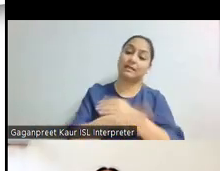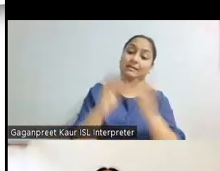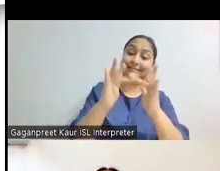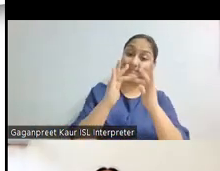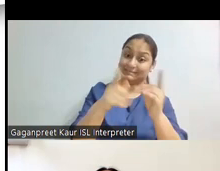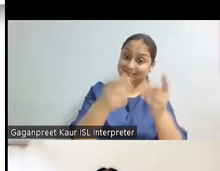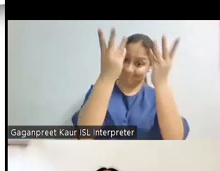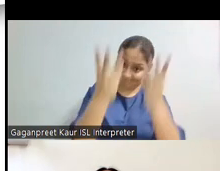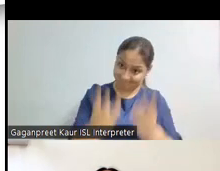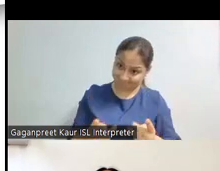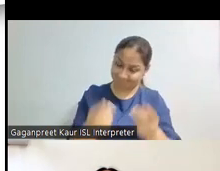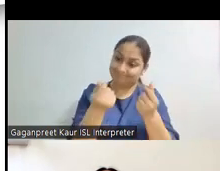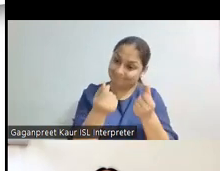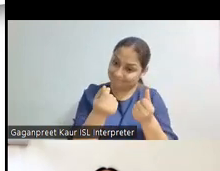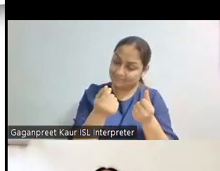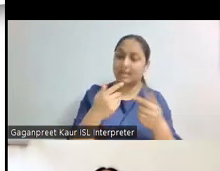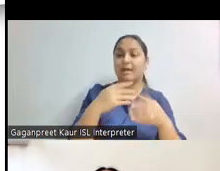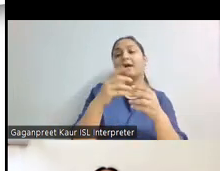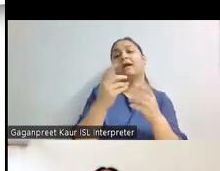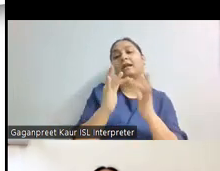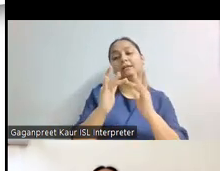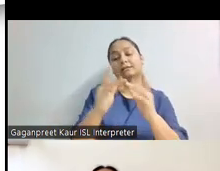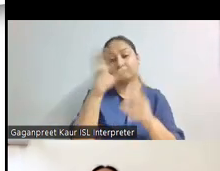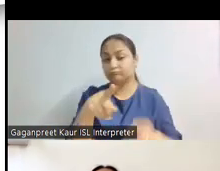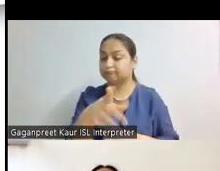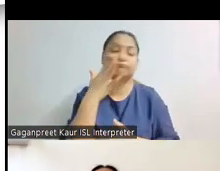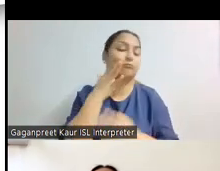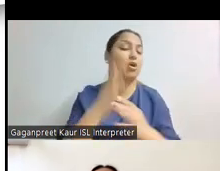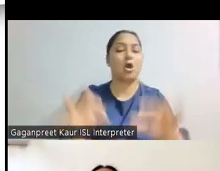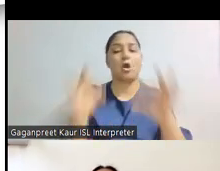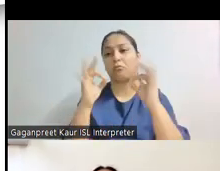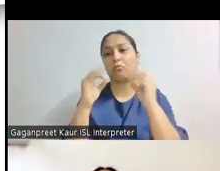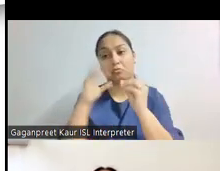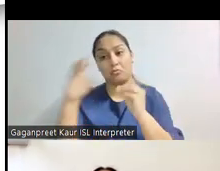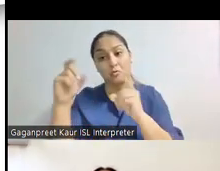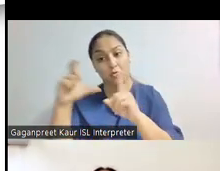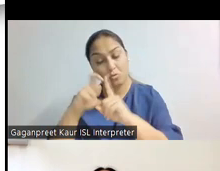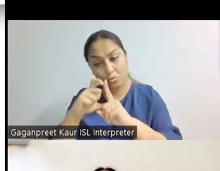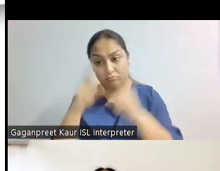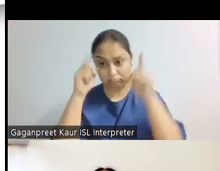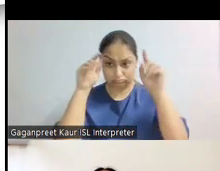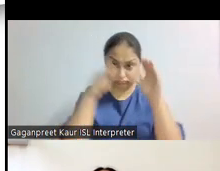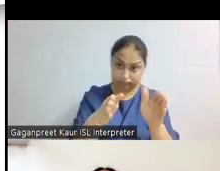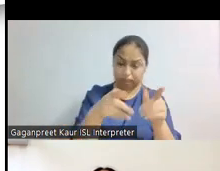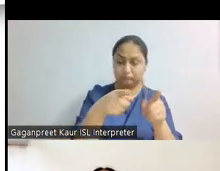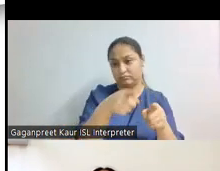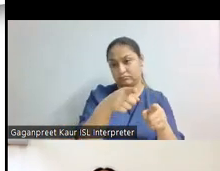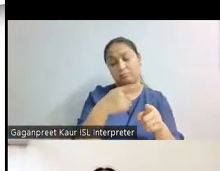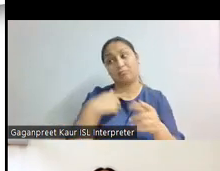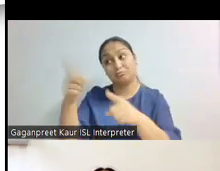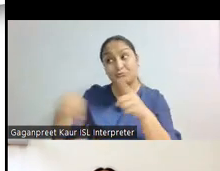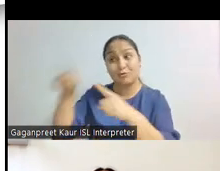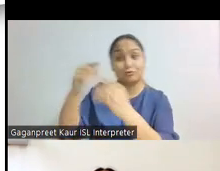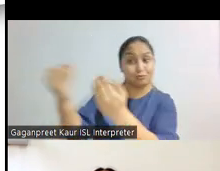and bridging the digital divide. These are really, really bold objectives. And with your support, we will be able